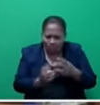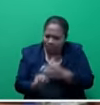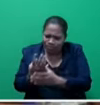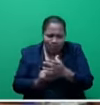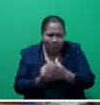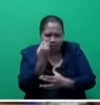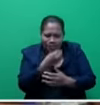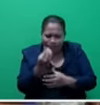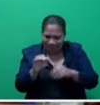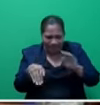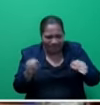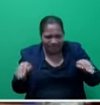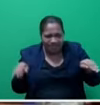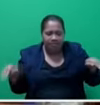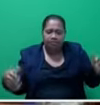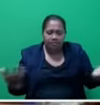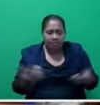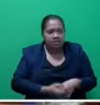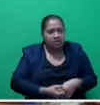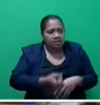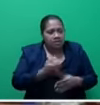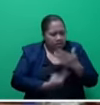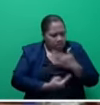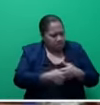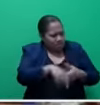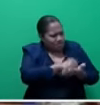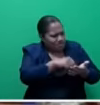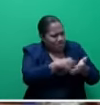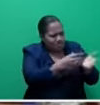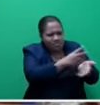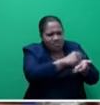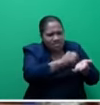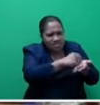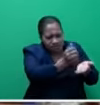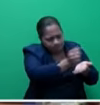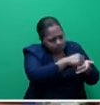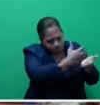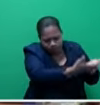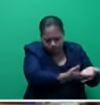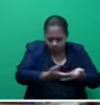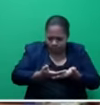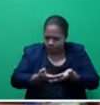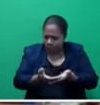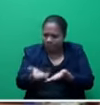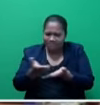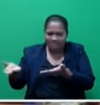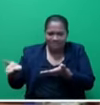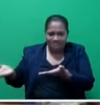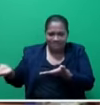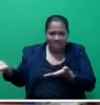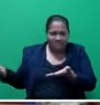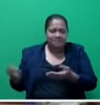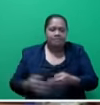soared. Seeds packets were purchased from limited retailers, and number of free allotment to public by Ministry of Agriculture continued to